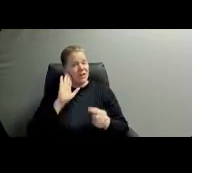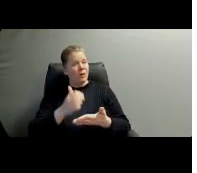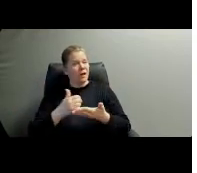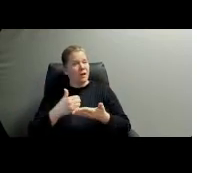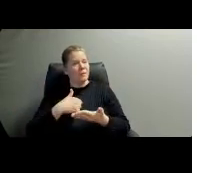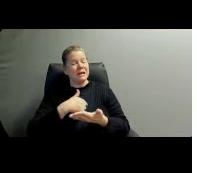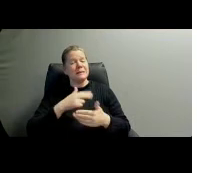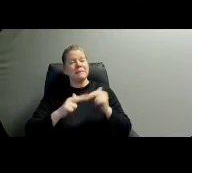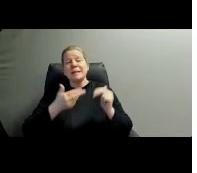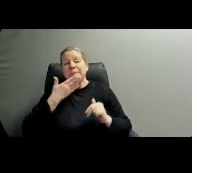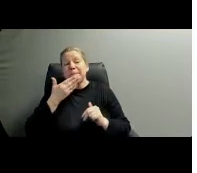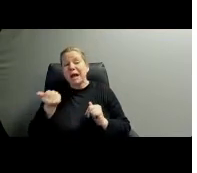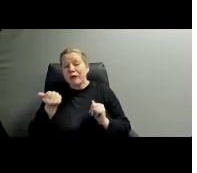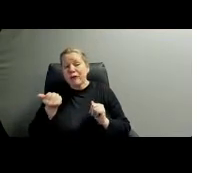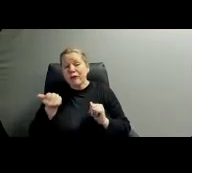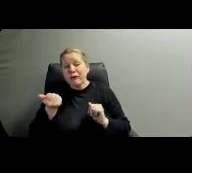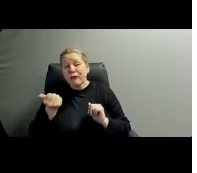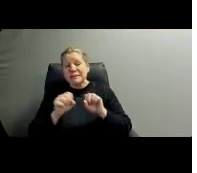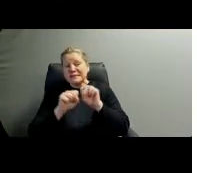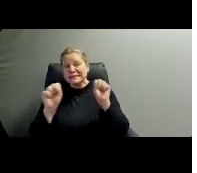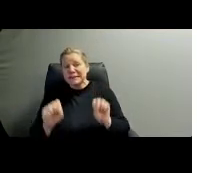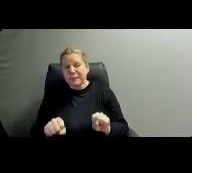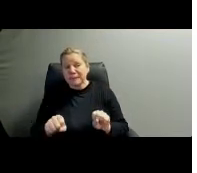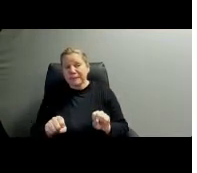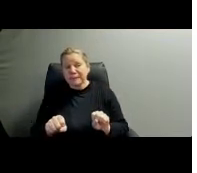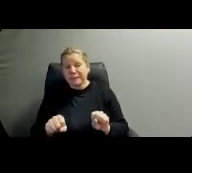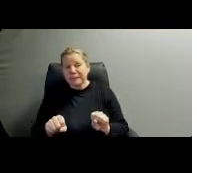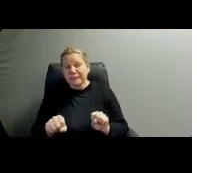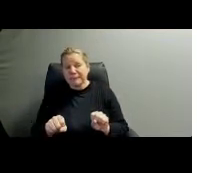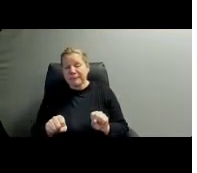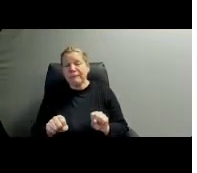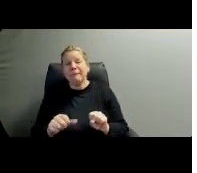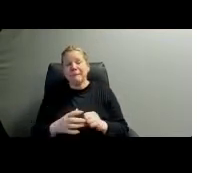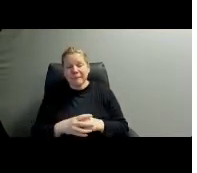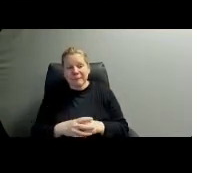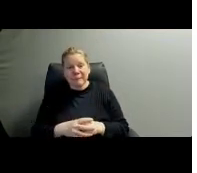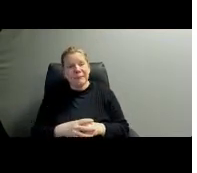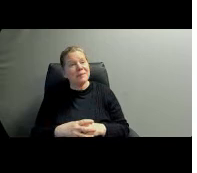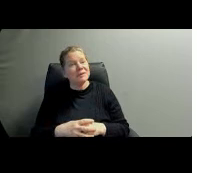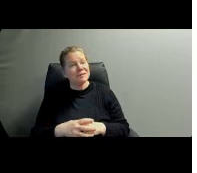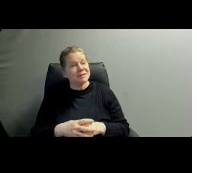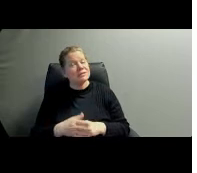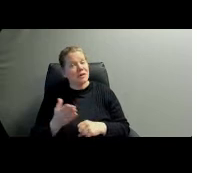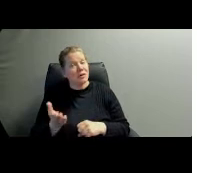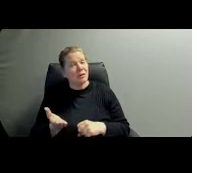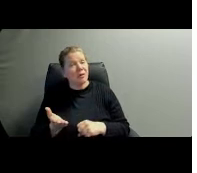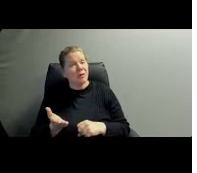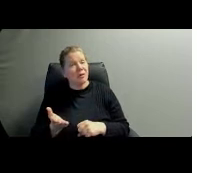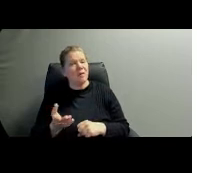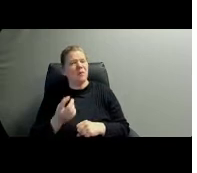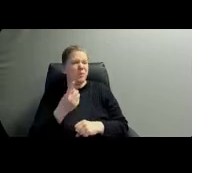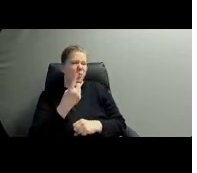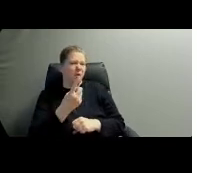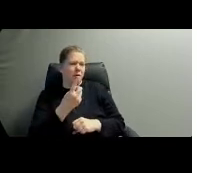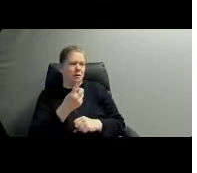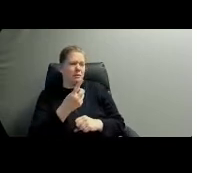a better system to avoid such kind of scenarios. So this is again like a one specific